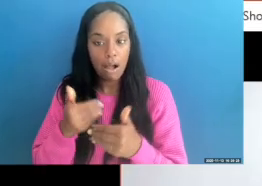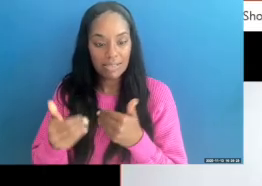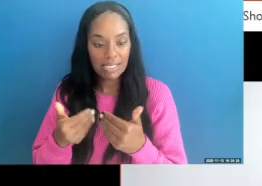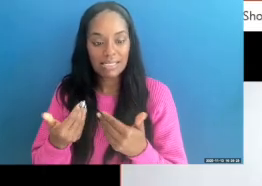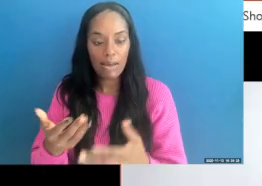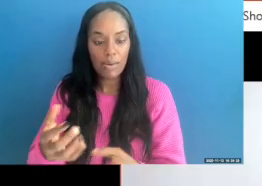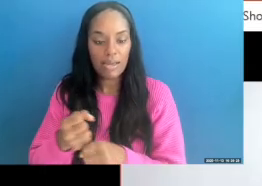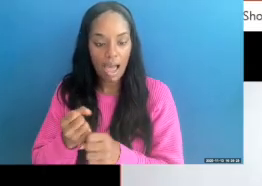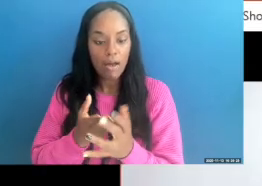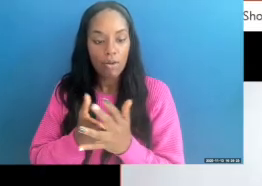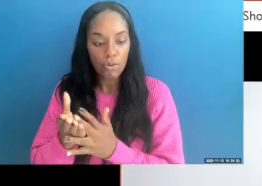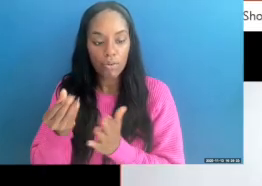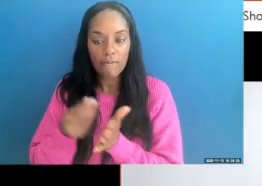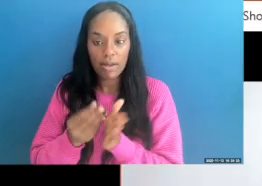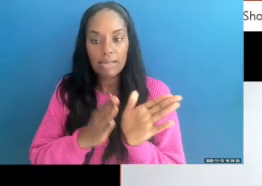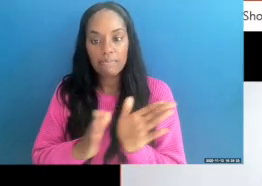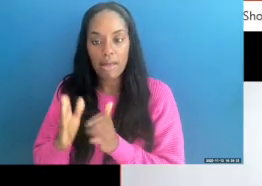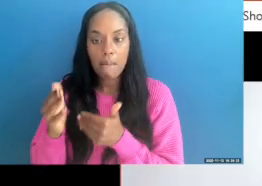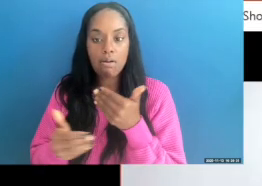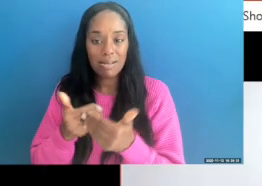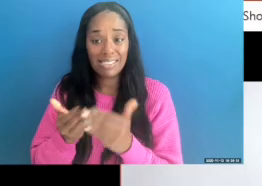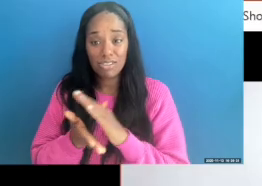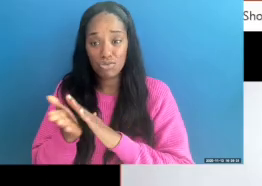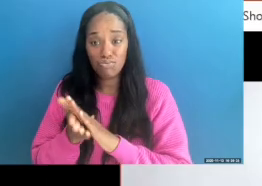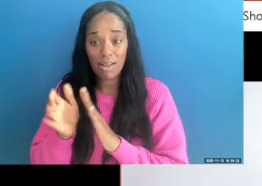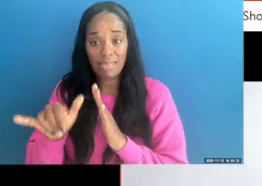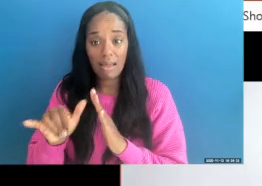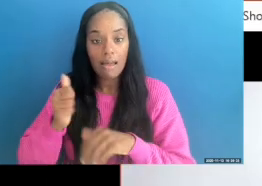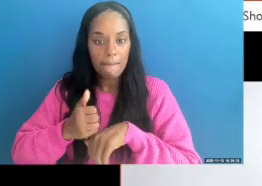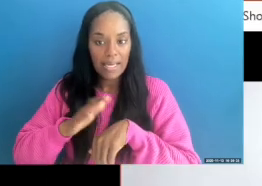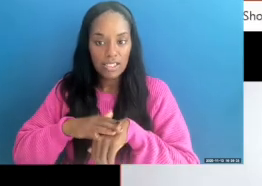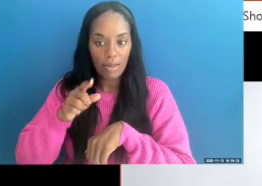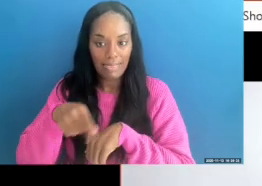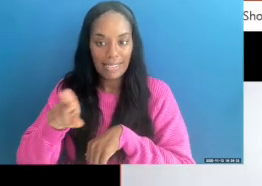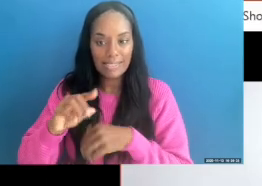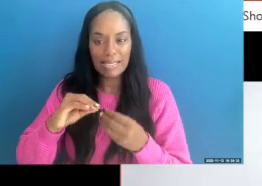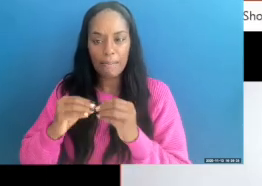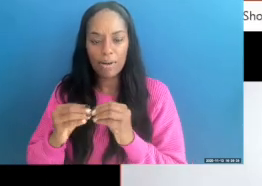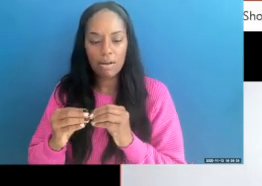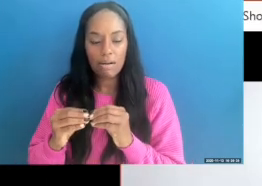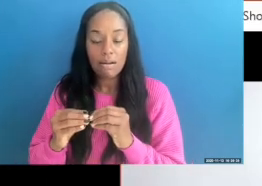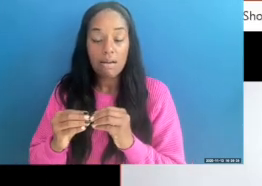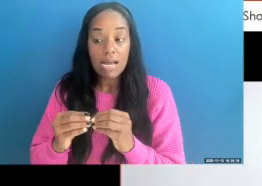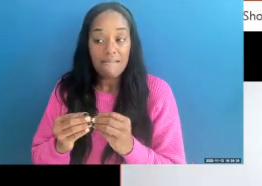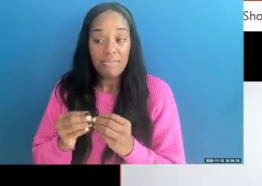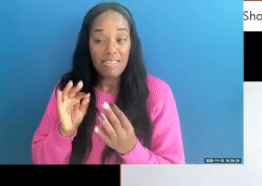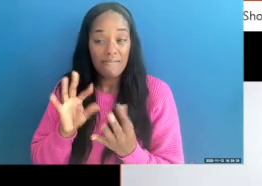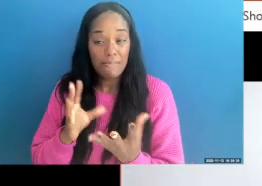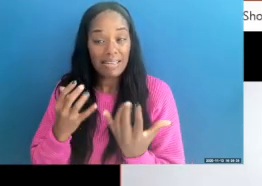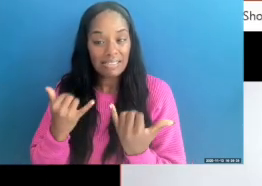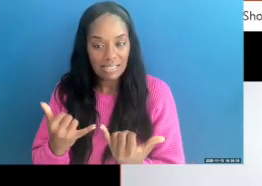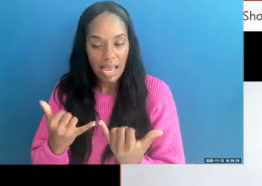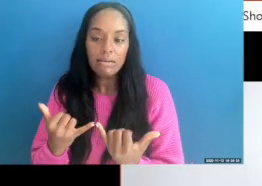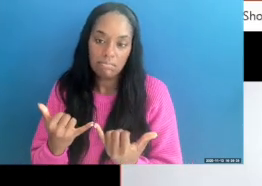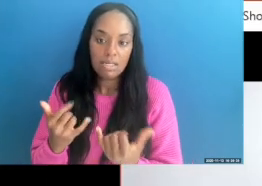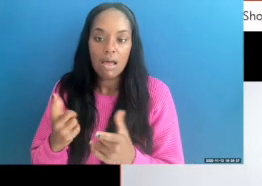the methodology that we've adopted through the funding plan process to run those based off of these numbers. And we can go through,